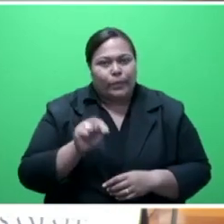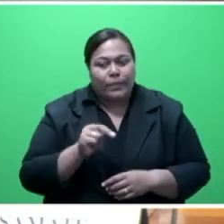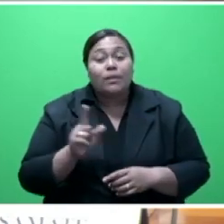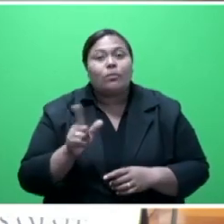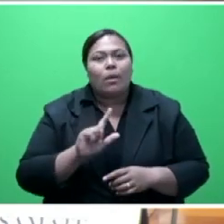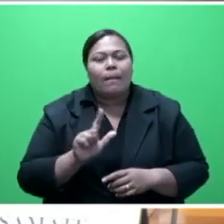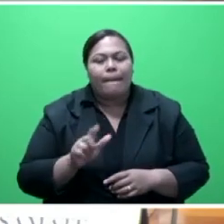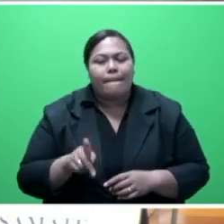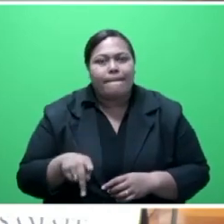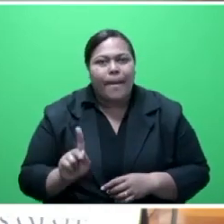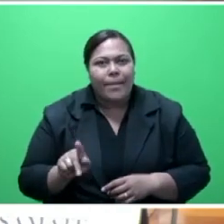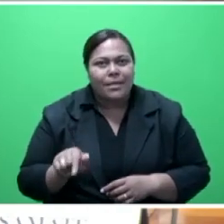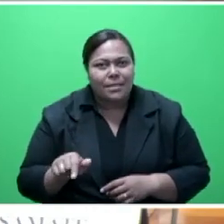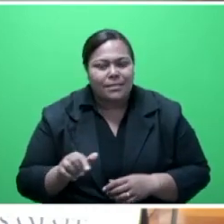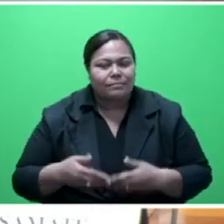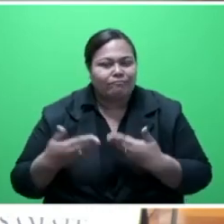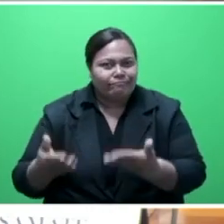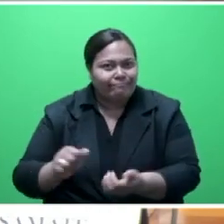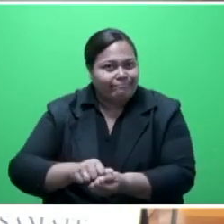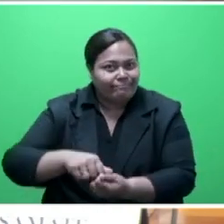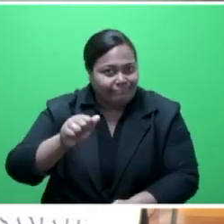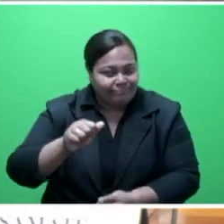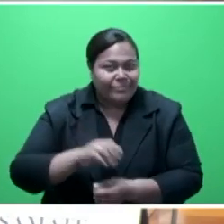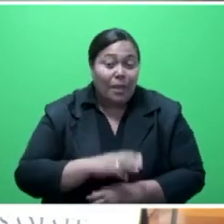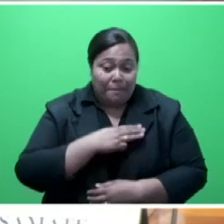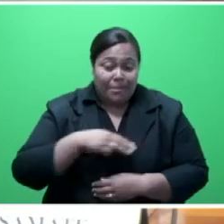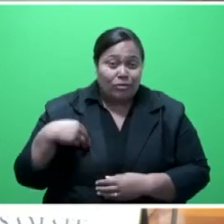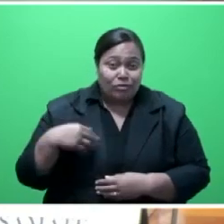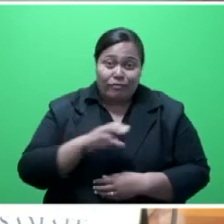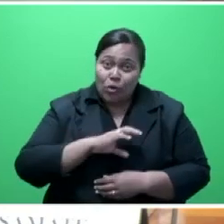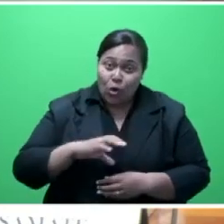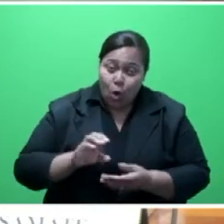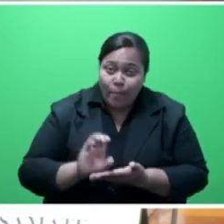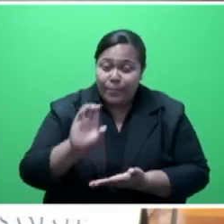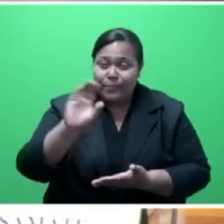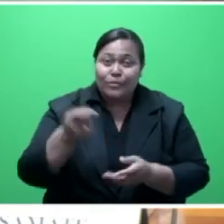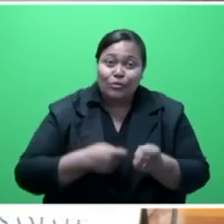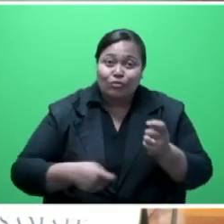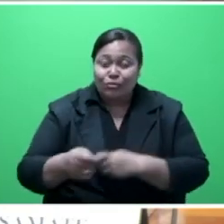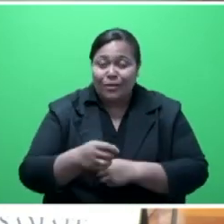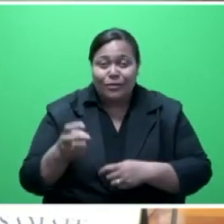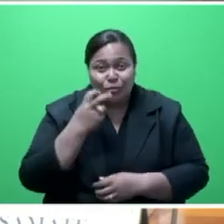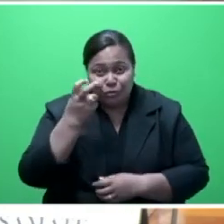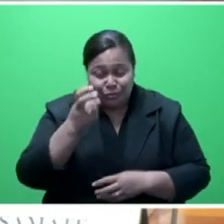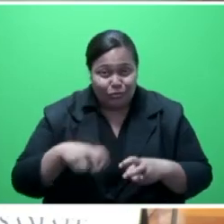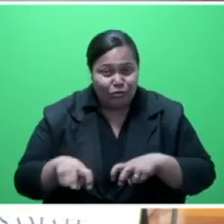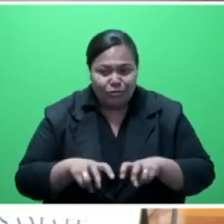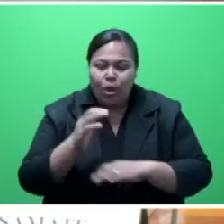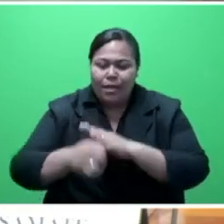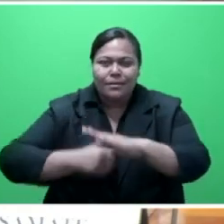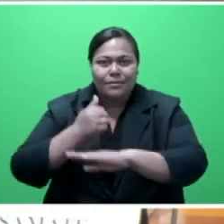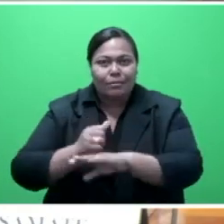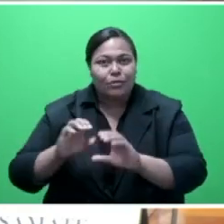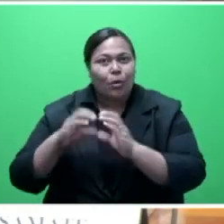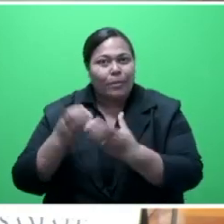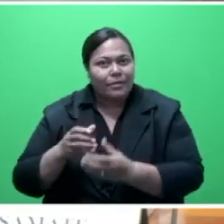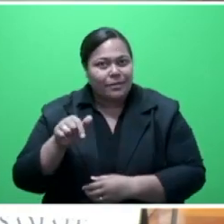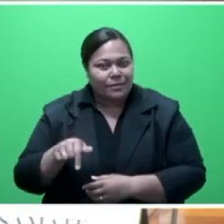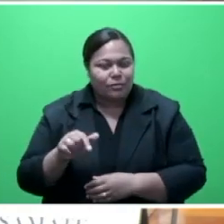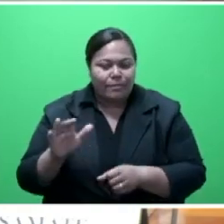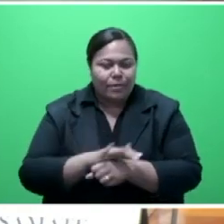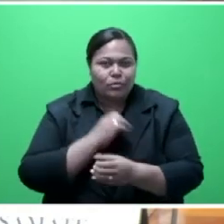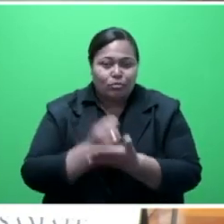permits. The Ministry of Commerce, Trade and Tourism and Transport has established a building permits evaluation committee to ensure all